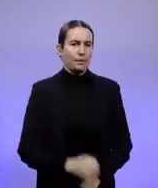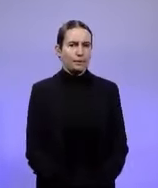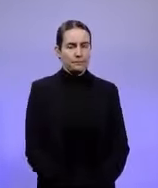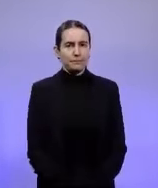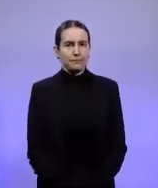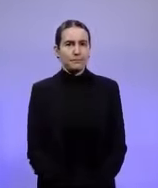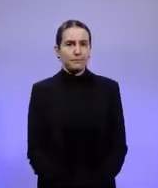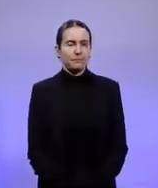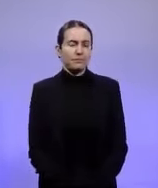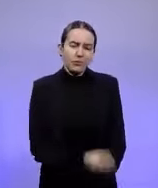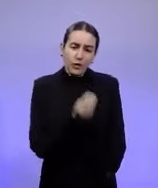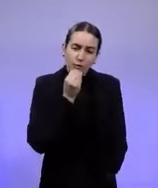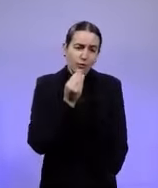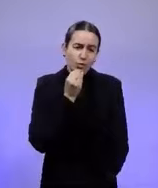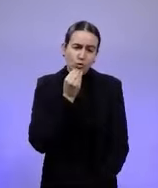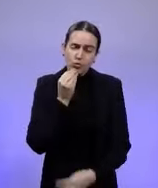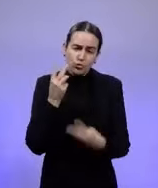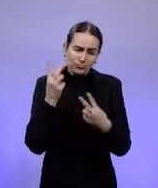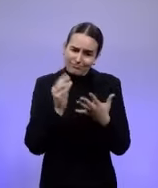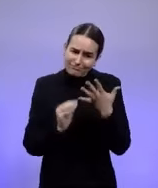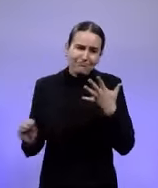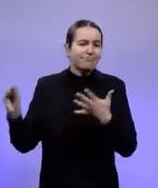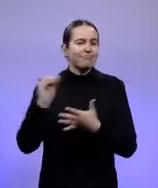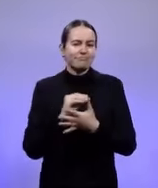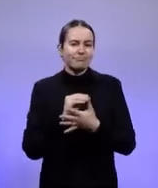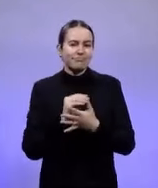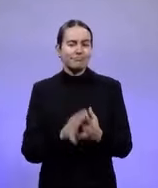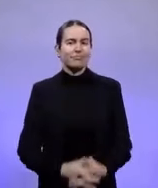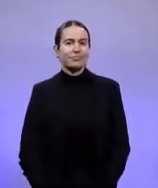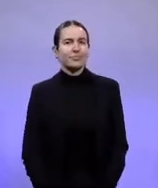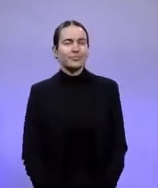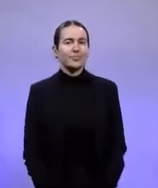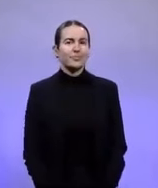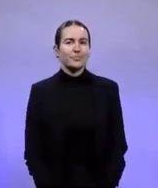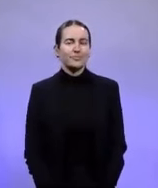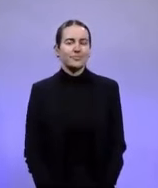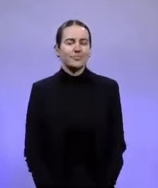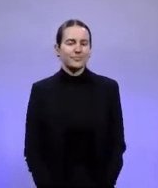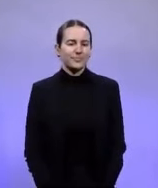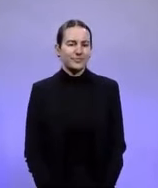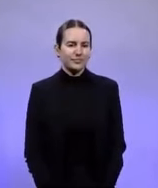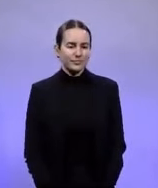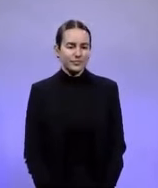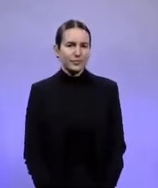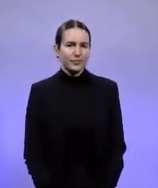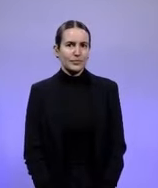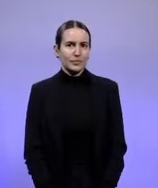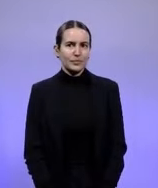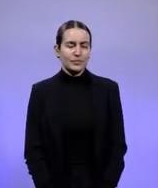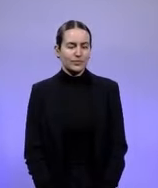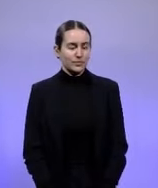and secure in all aspects. And I know that with leaders like